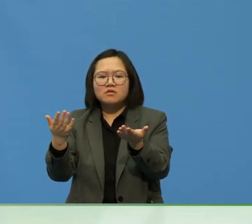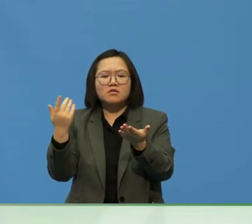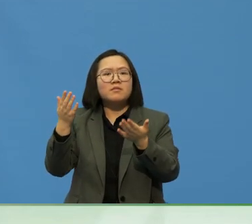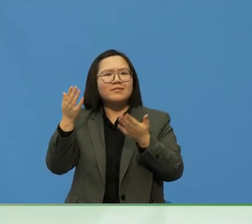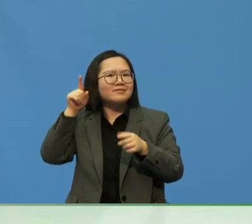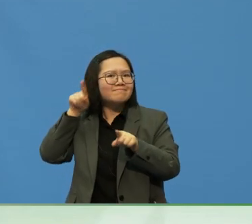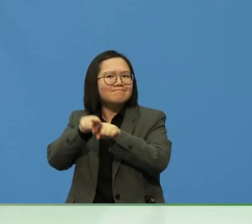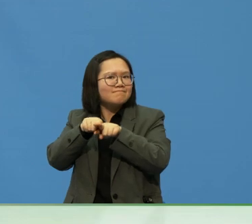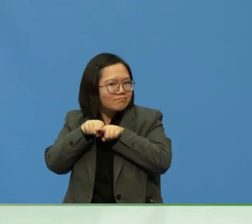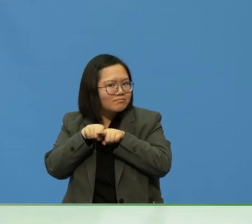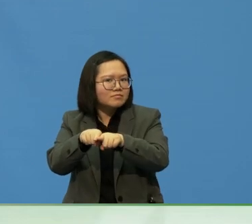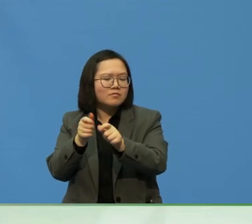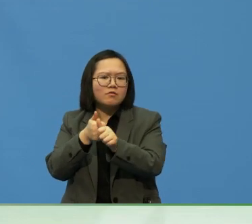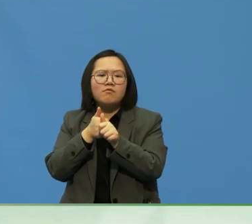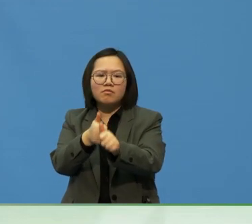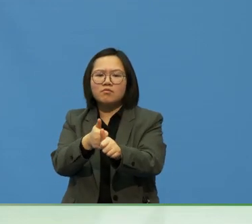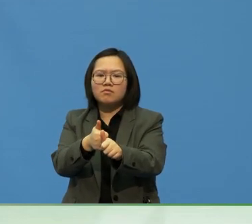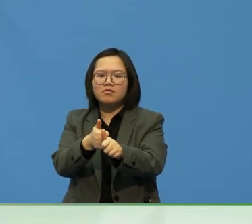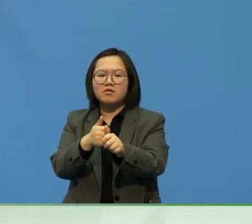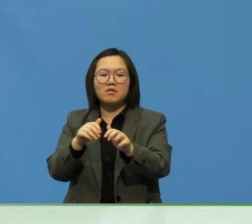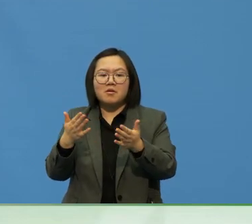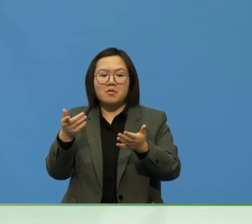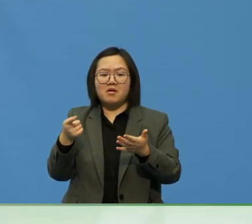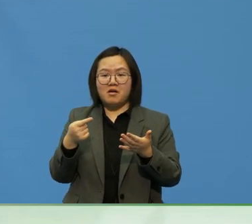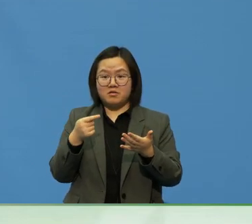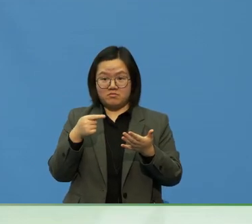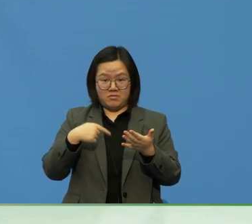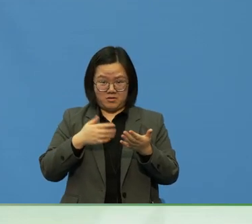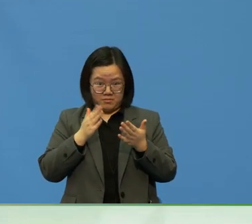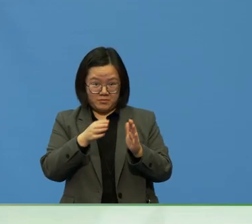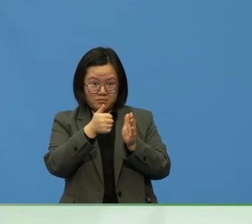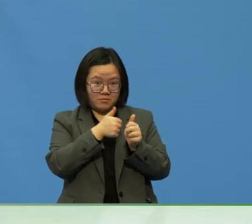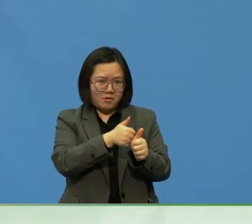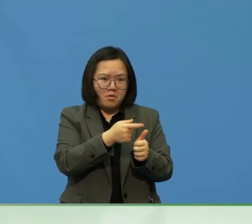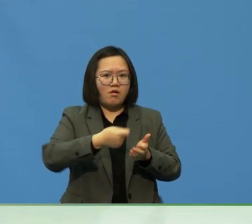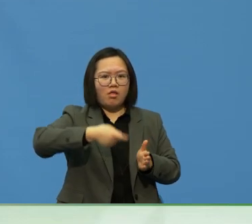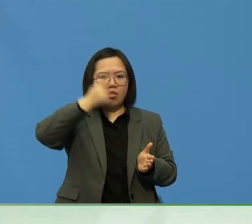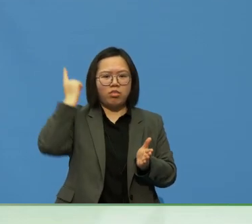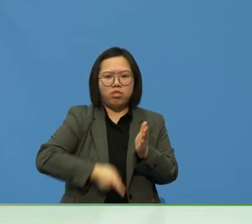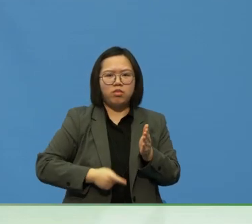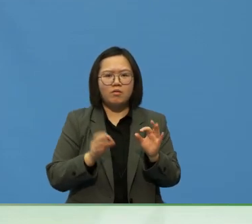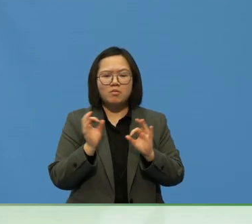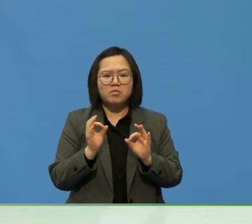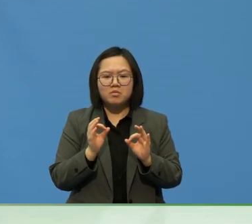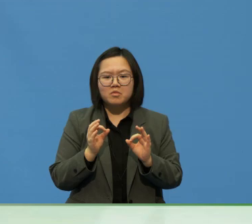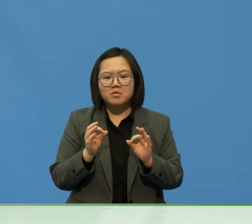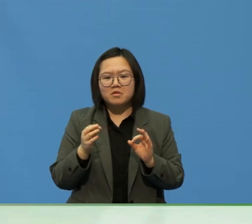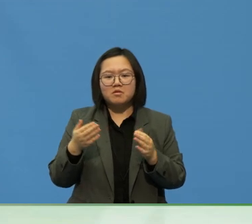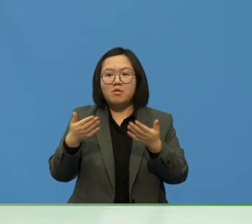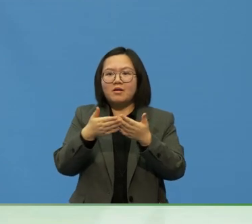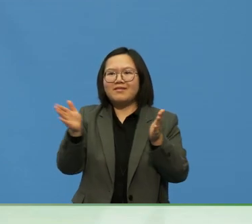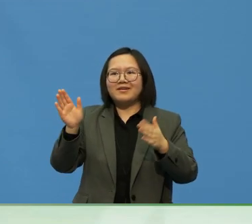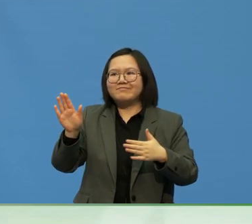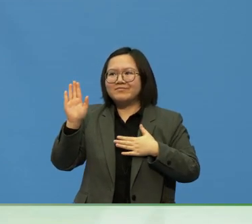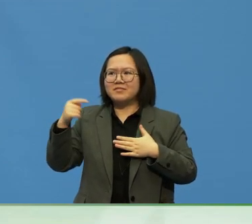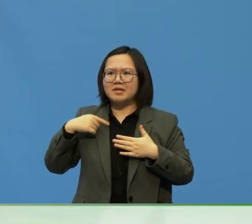to. And that's not a message that most business leaders would, well, admit publicly that they want to convey. Even more importantly,